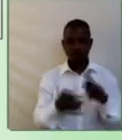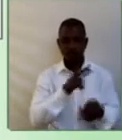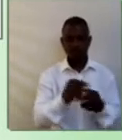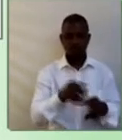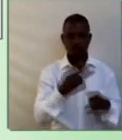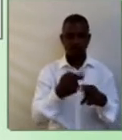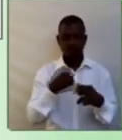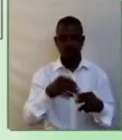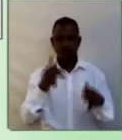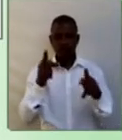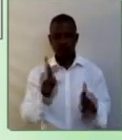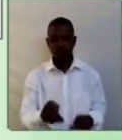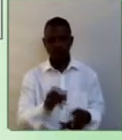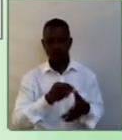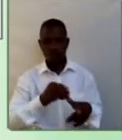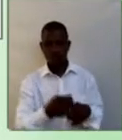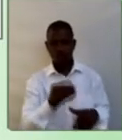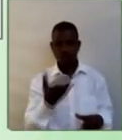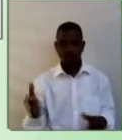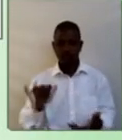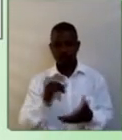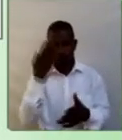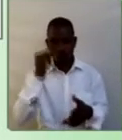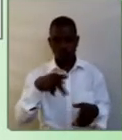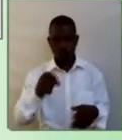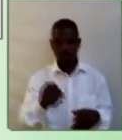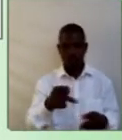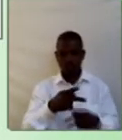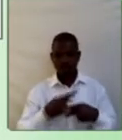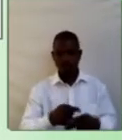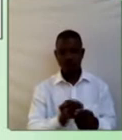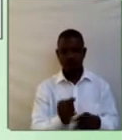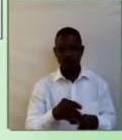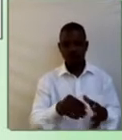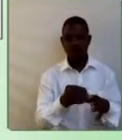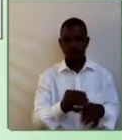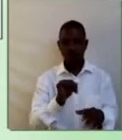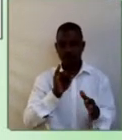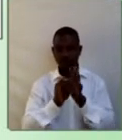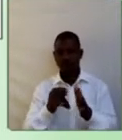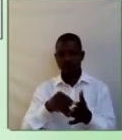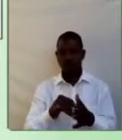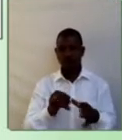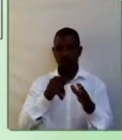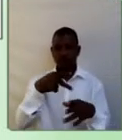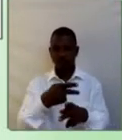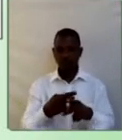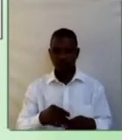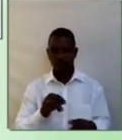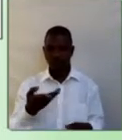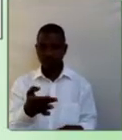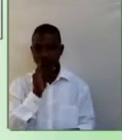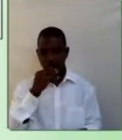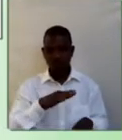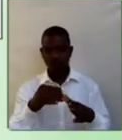persons or things, while possessive pronouns indicate possession. They are on the table